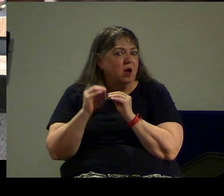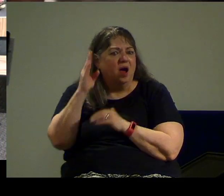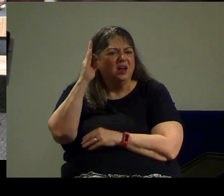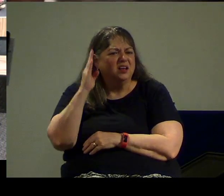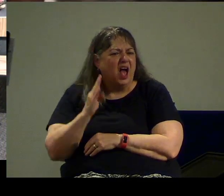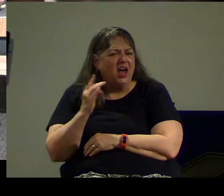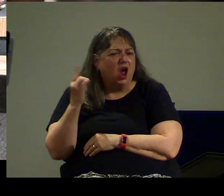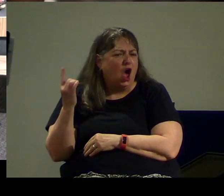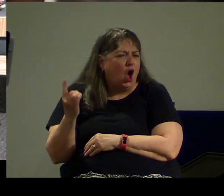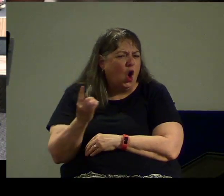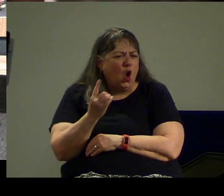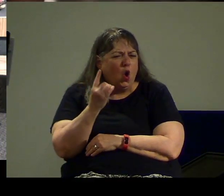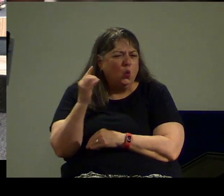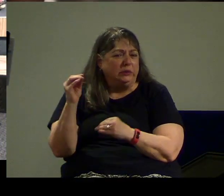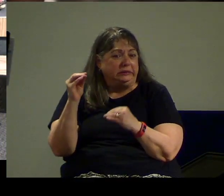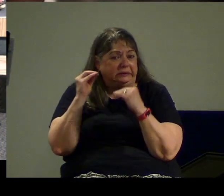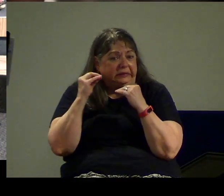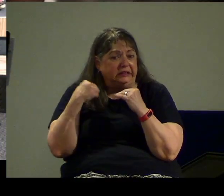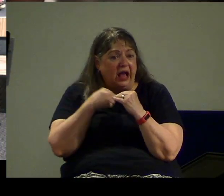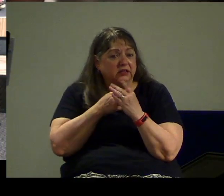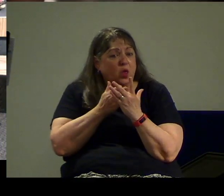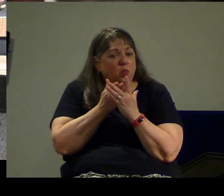showing.